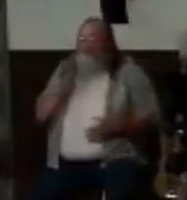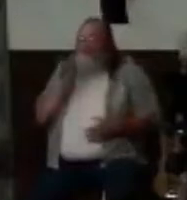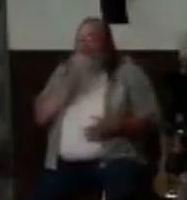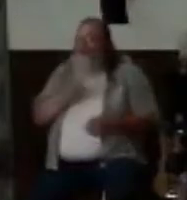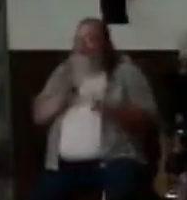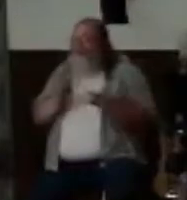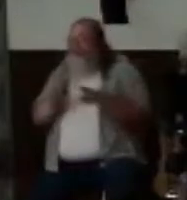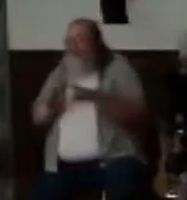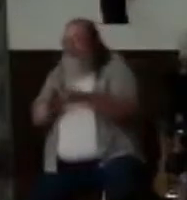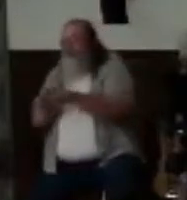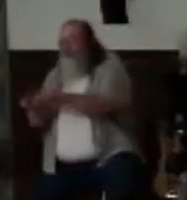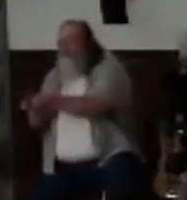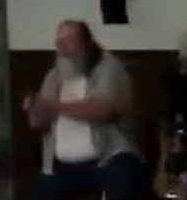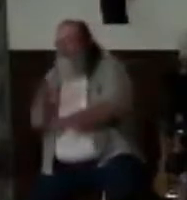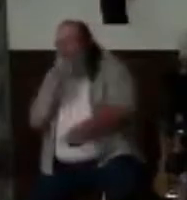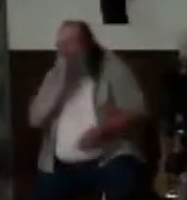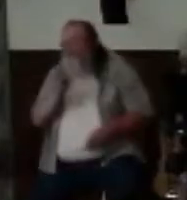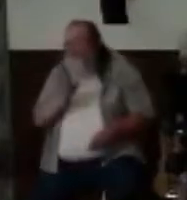simple.